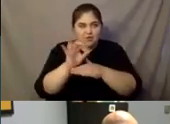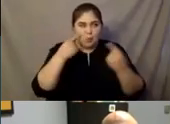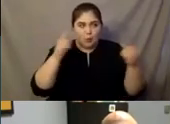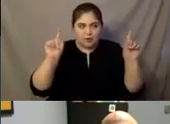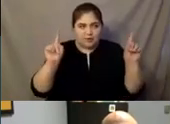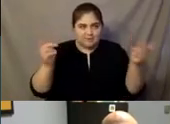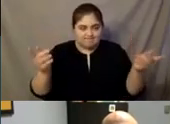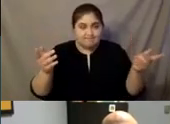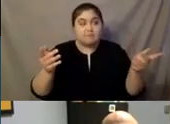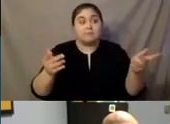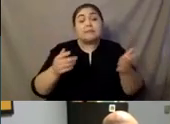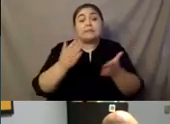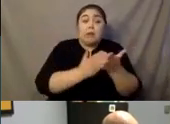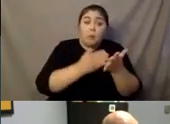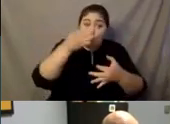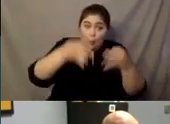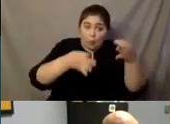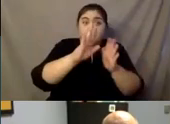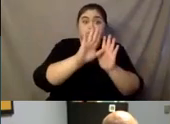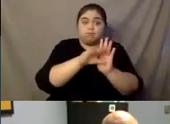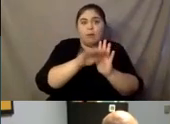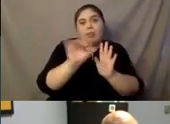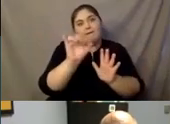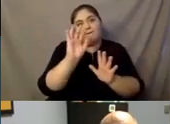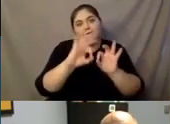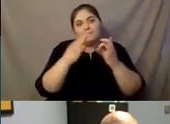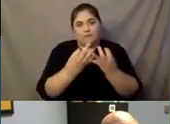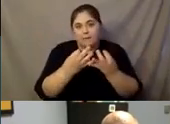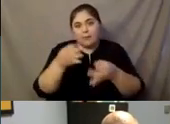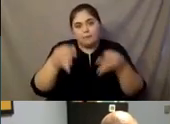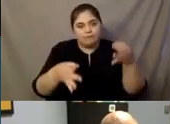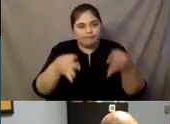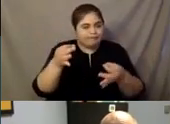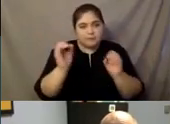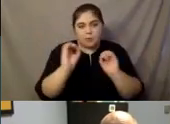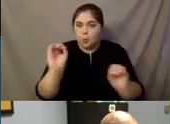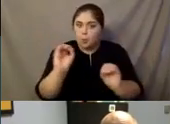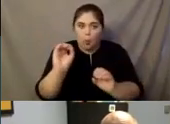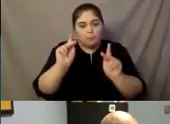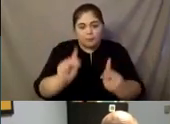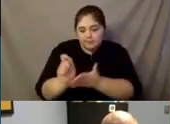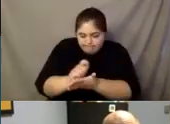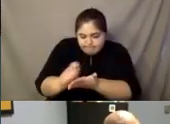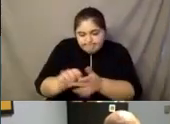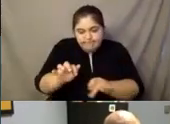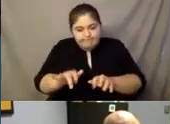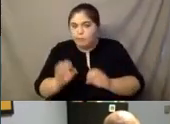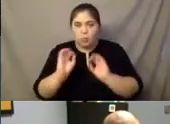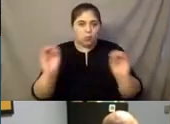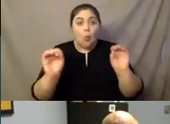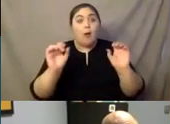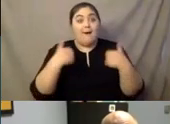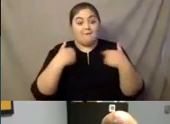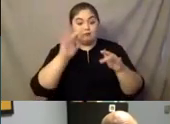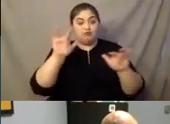court matters are recorded like family court. There's no stenographer, it's just electronically recorded. They could not get the